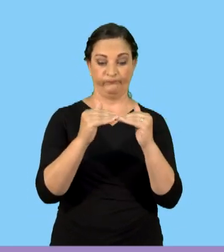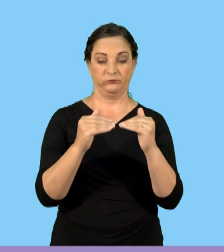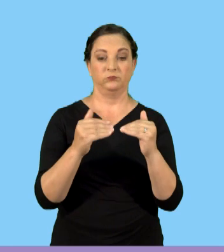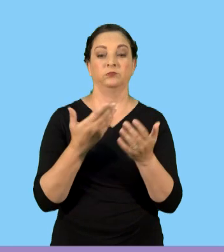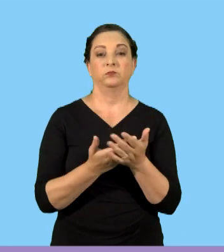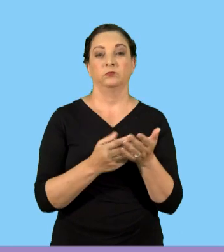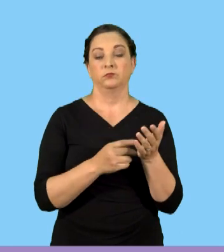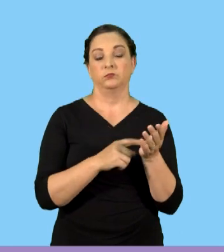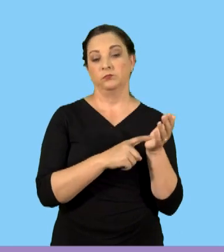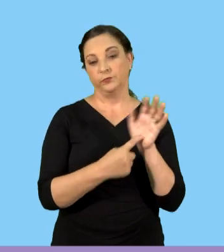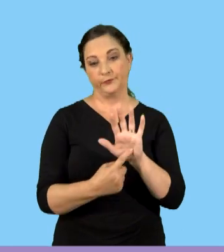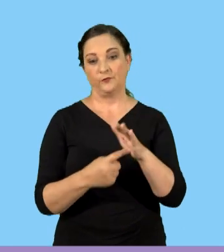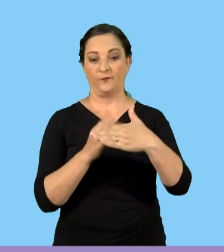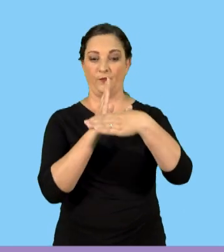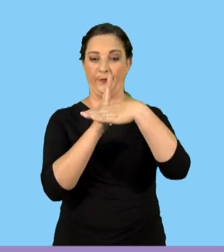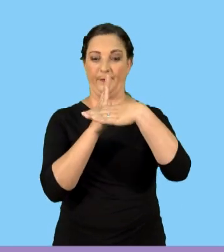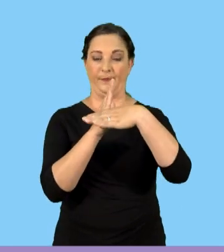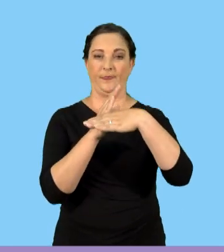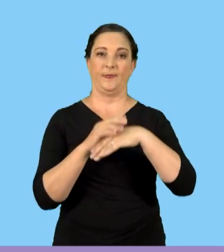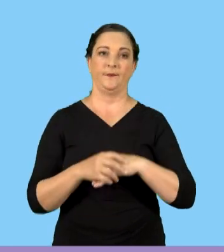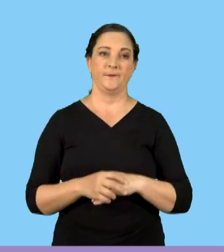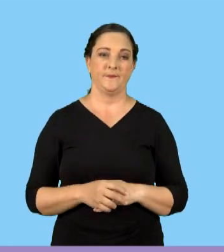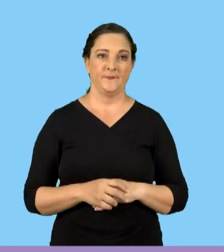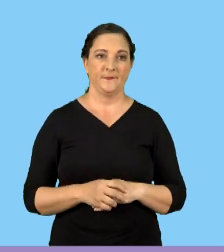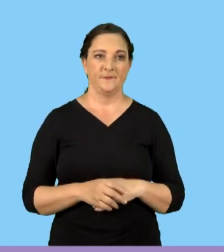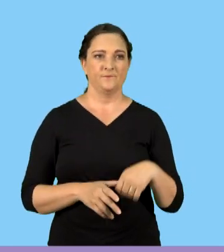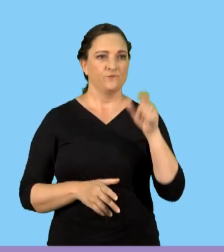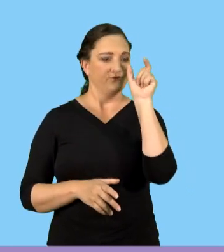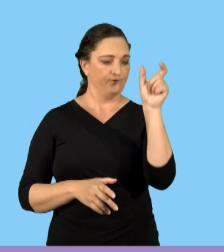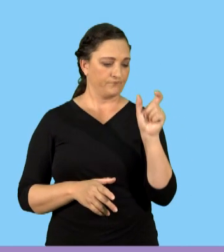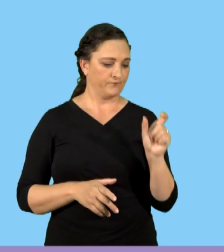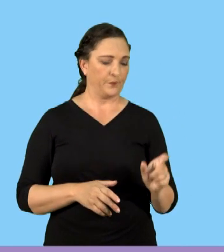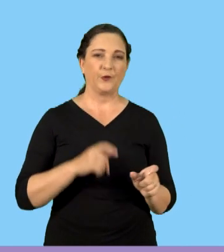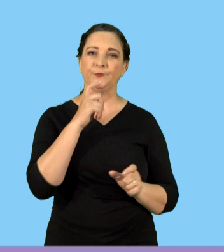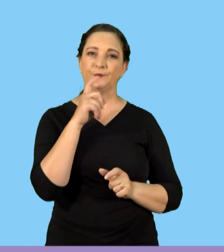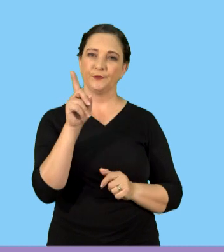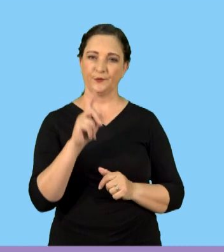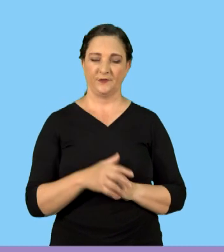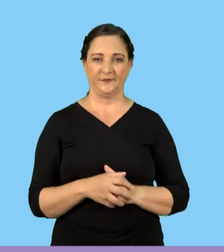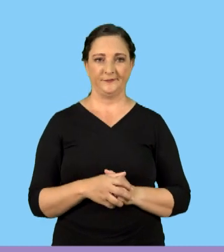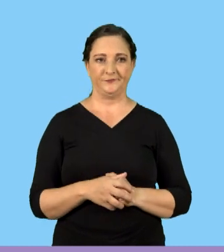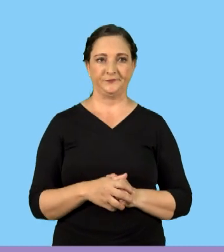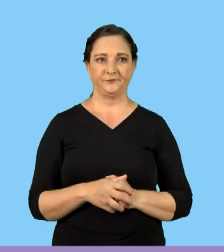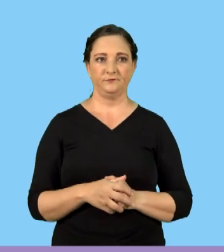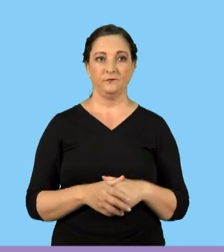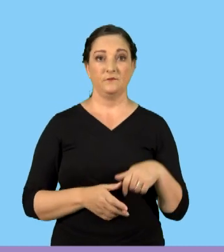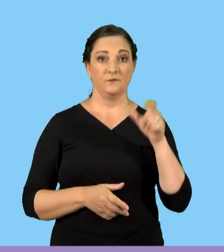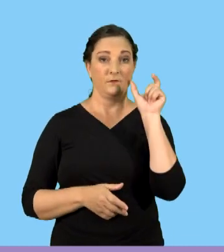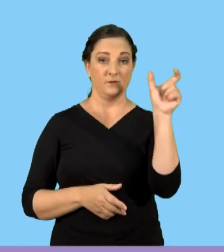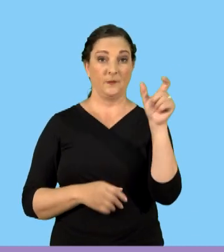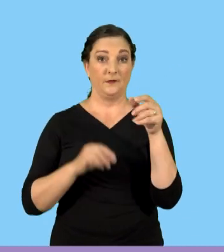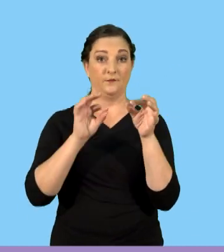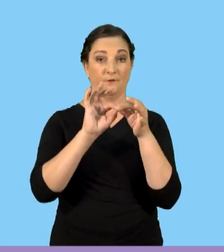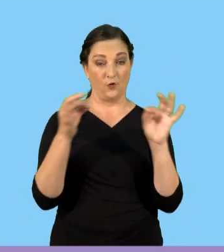the equations to the representation on the Cartesian plane. Let's look at the keywords that we were